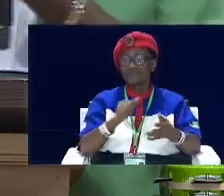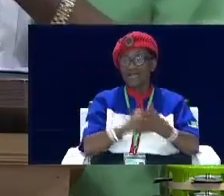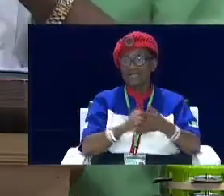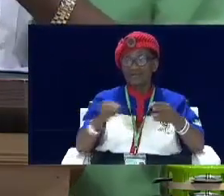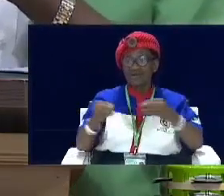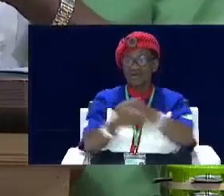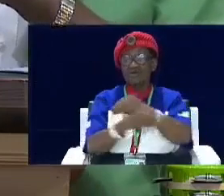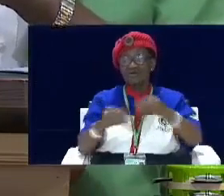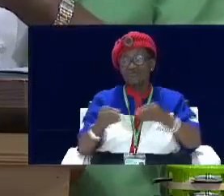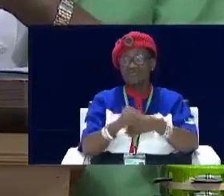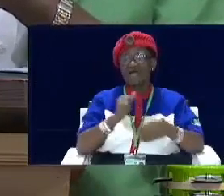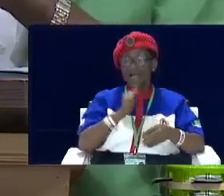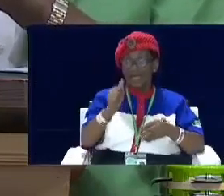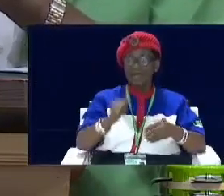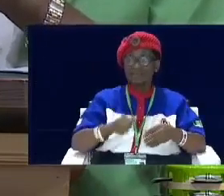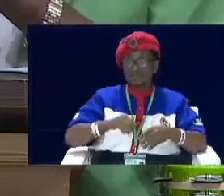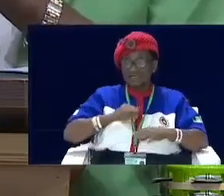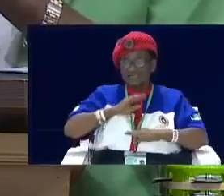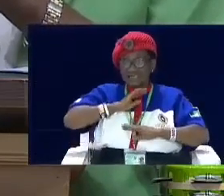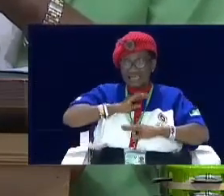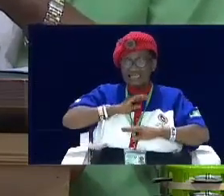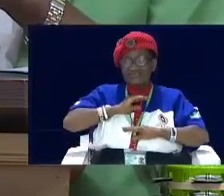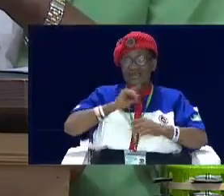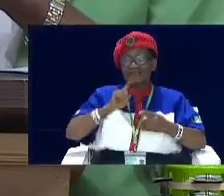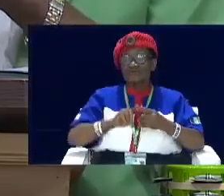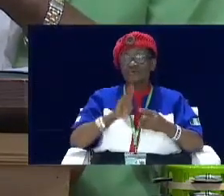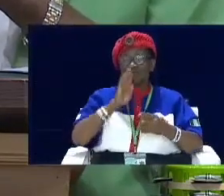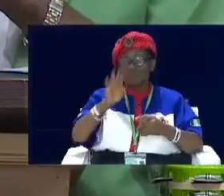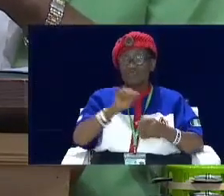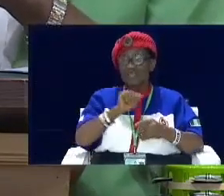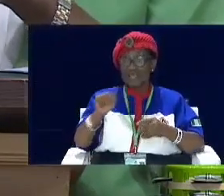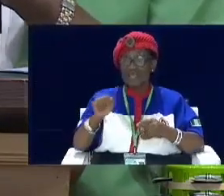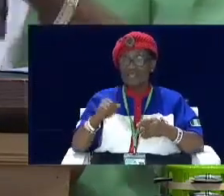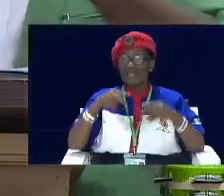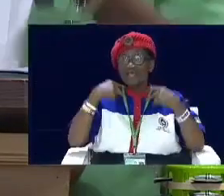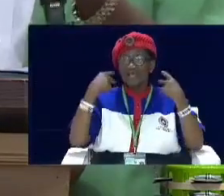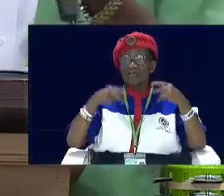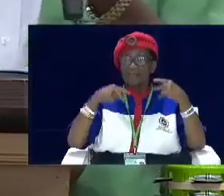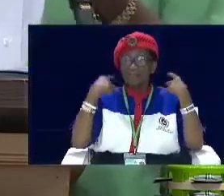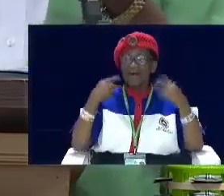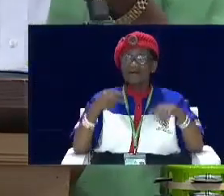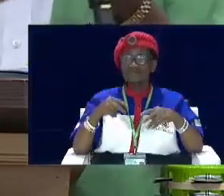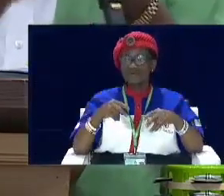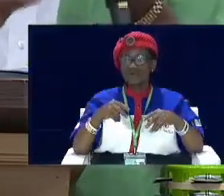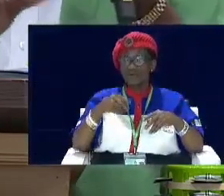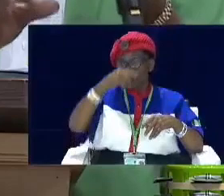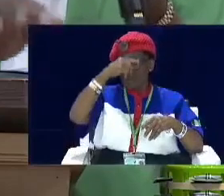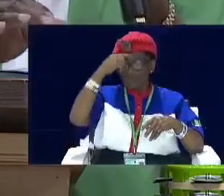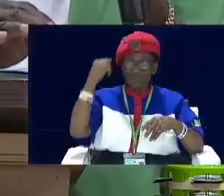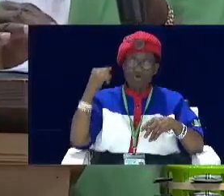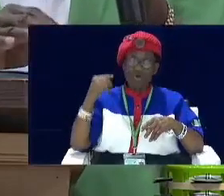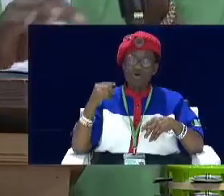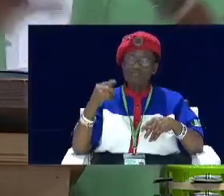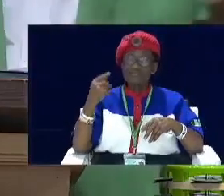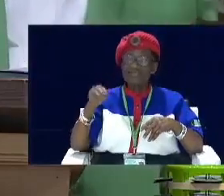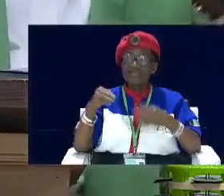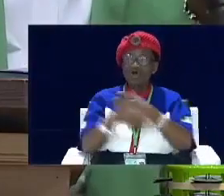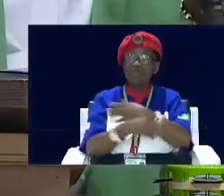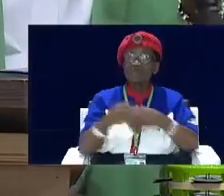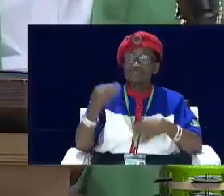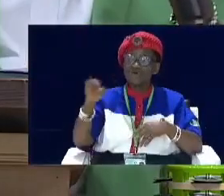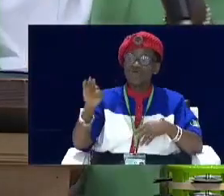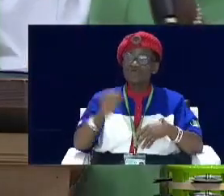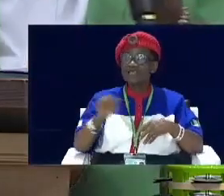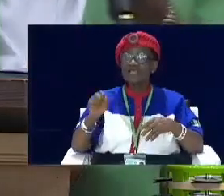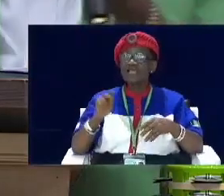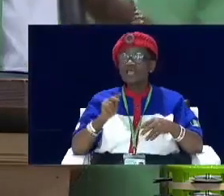o ohun ti Olorun pe mi ni lati je alufa o si ten Olorun. Because the office of a prophet is a very